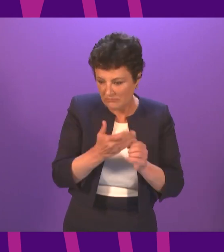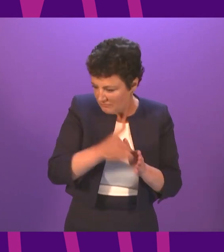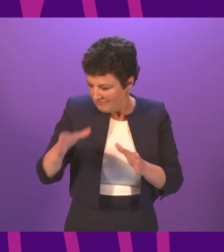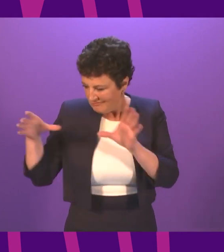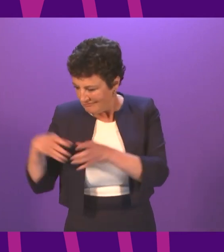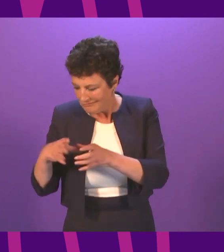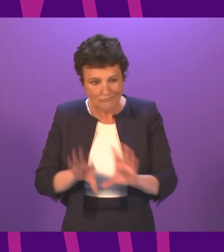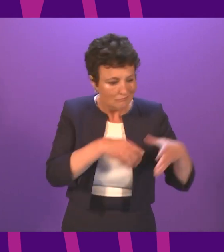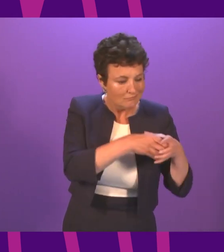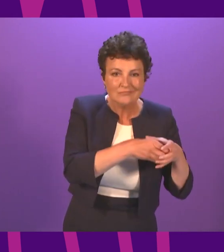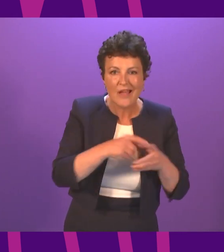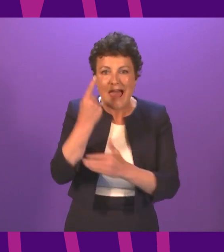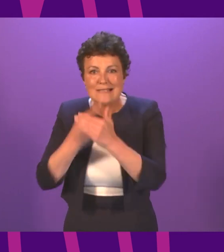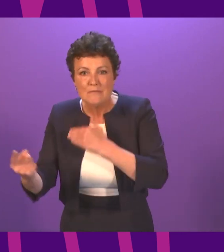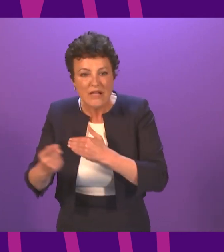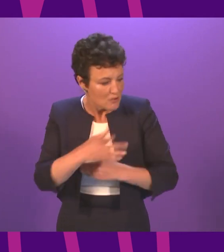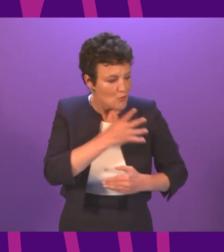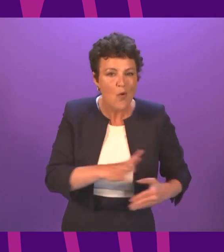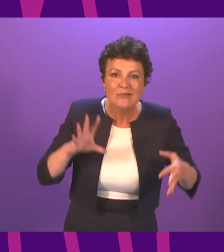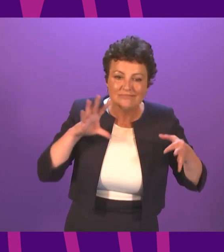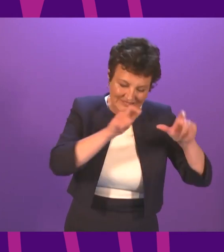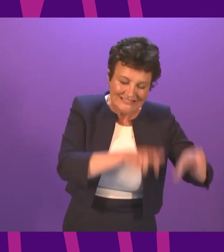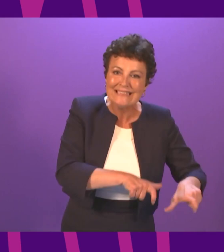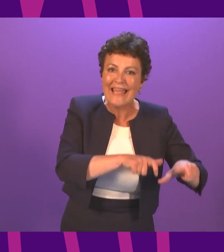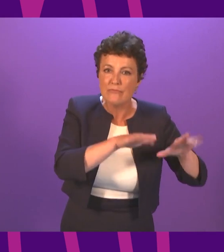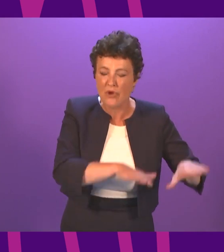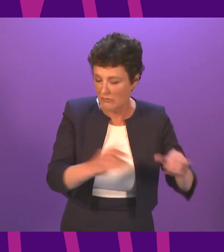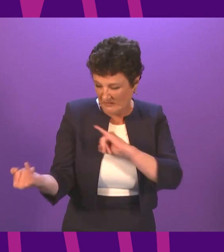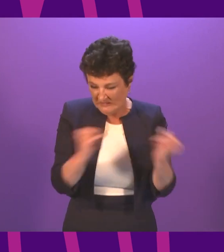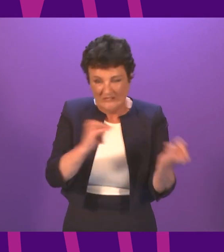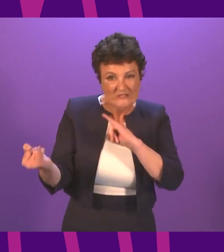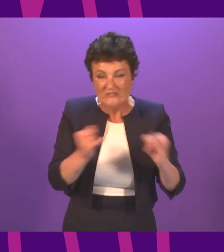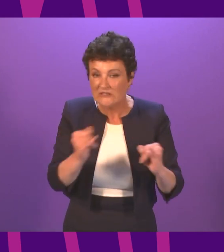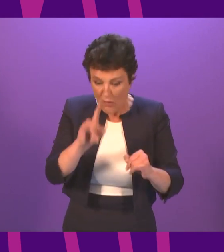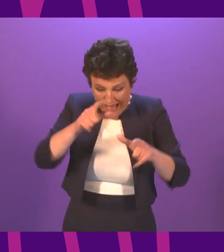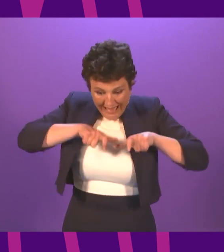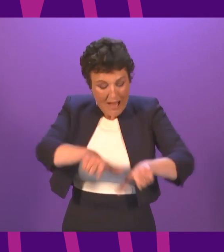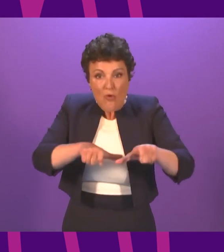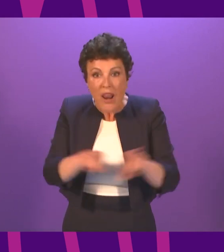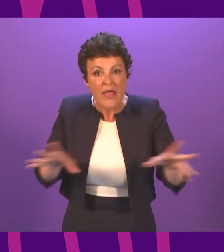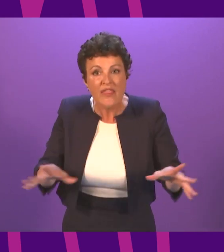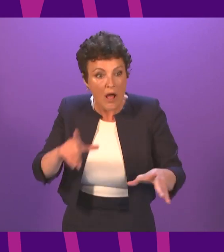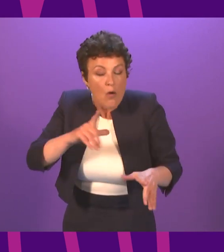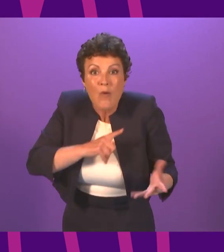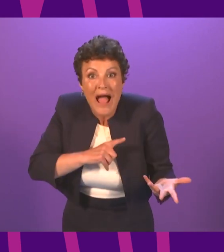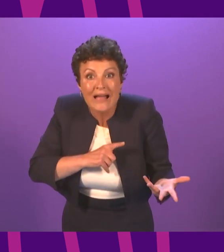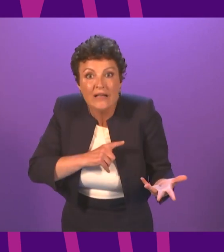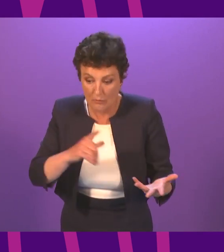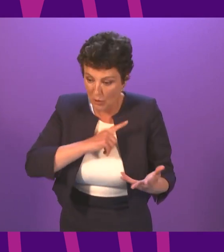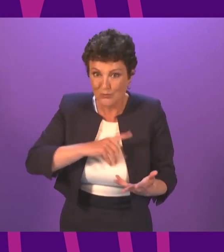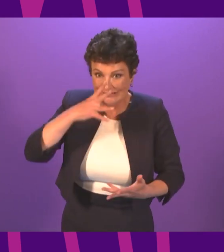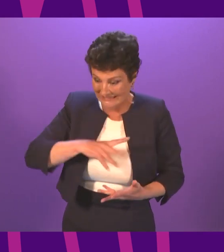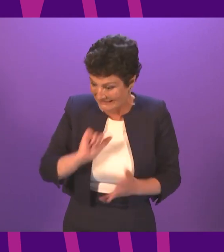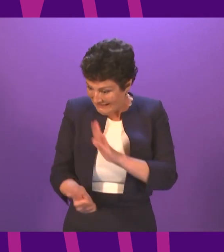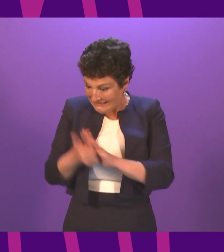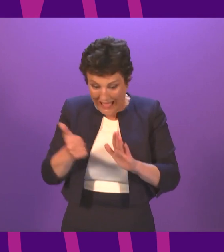support on each side is not sustainable, whether Scotland is part of the UK or not, because we will need the skills